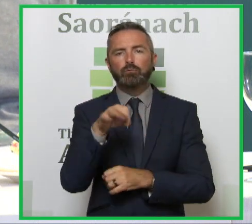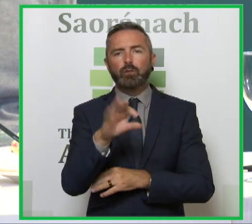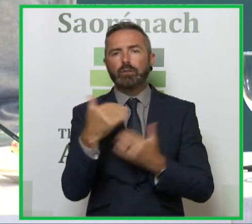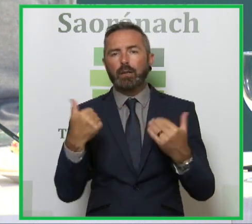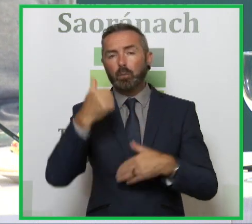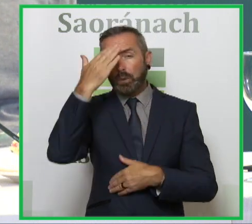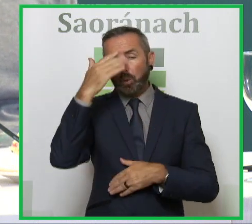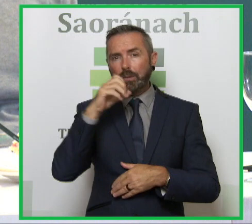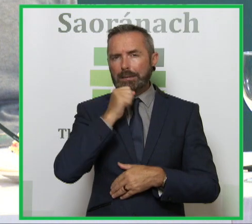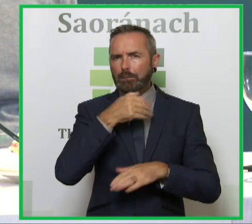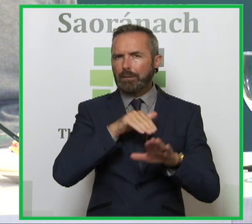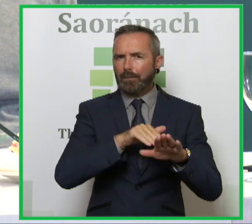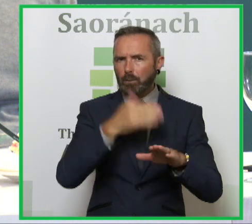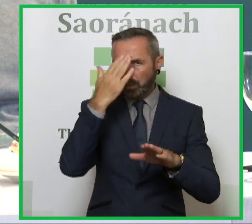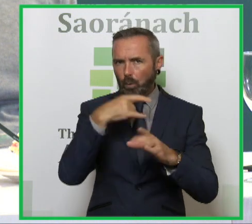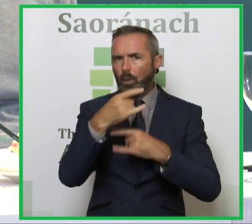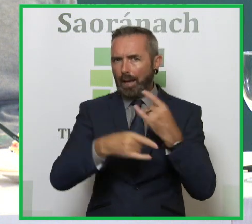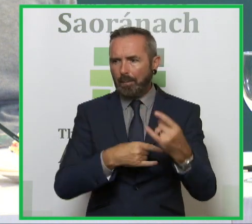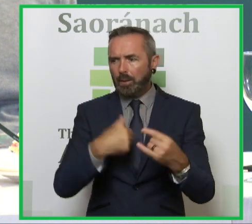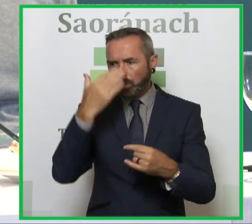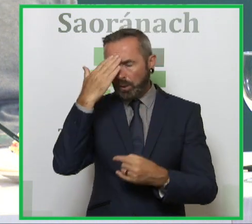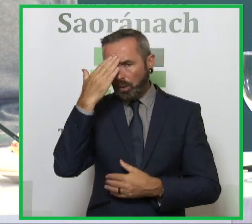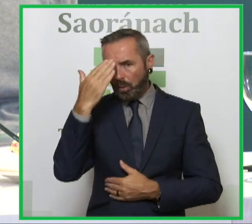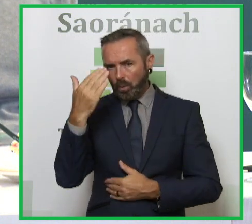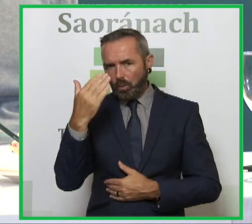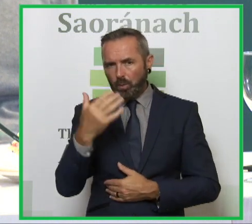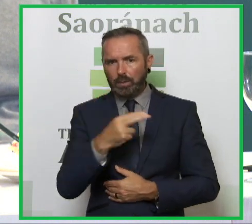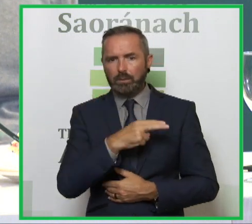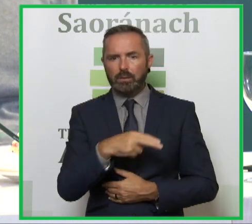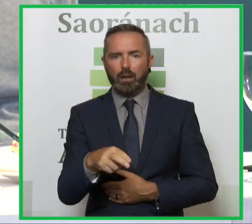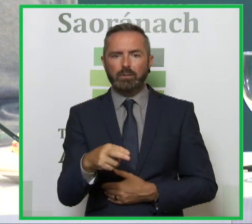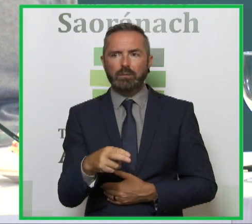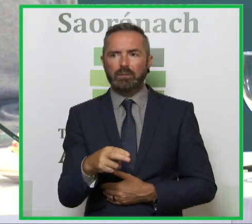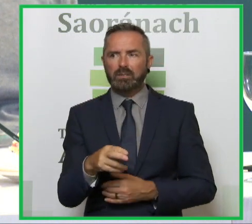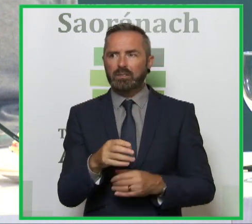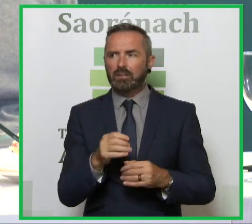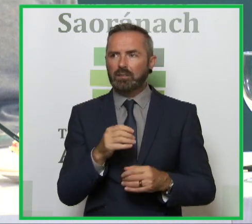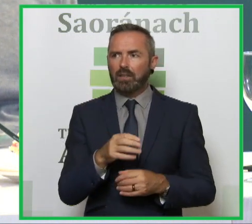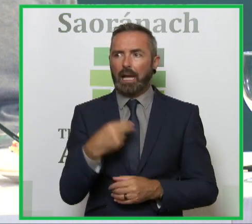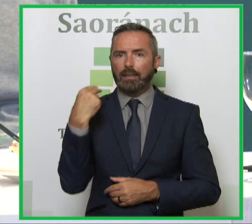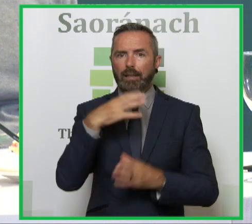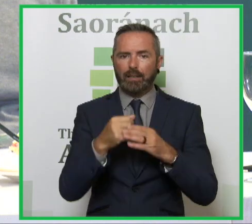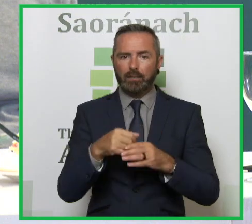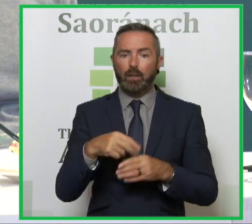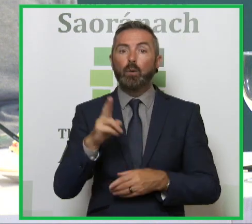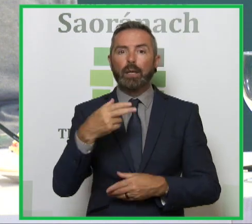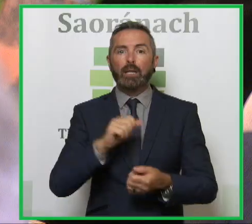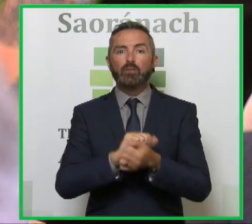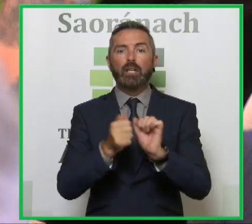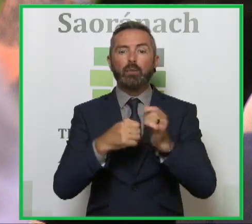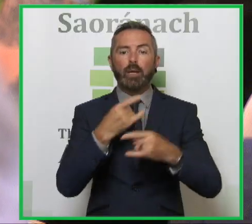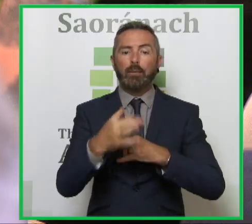the effects and we know what happens and we know that it's not, you can reverse what's going on if you get the help.